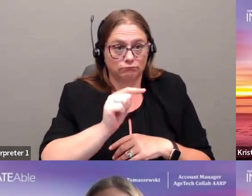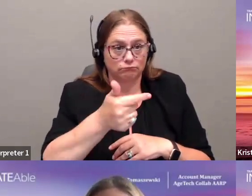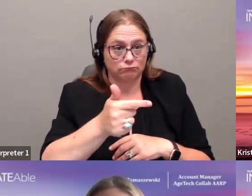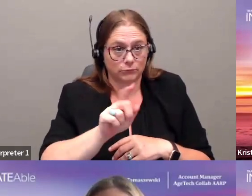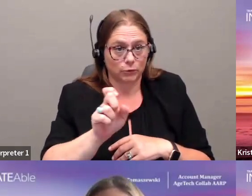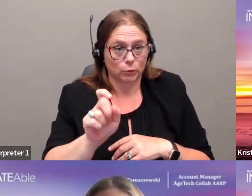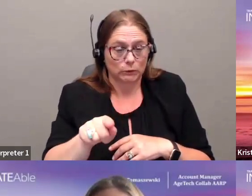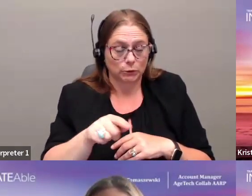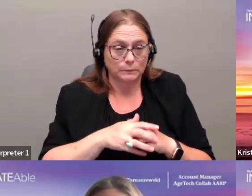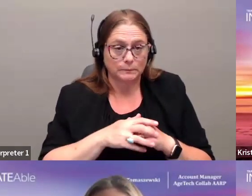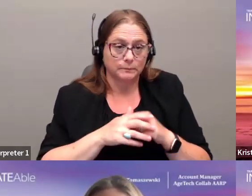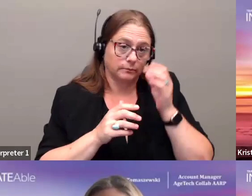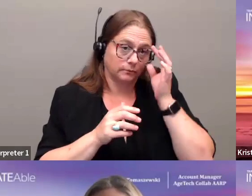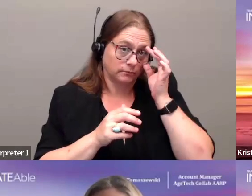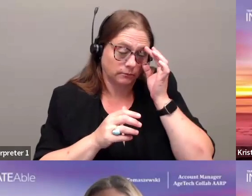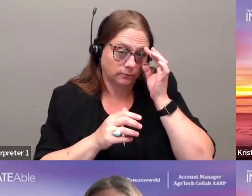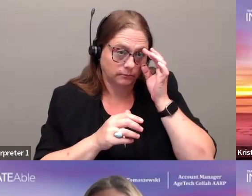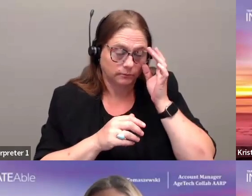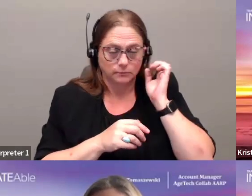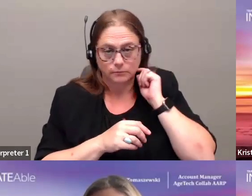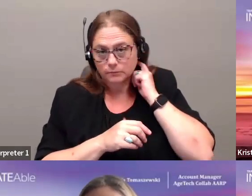Hey, Jake.